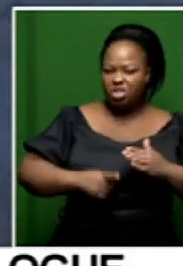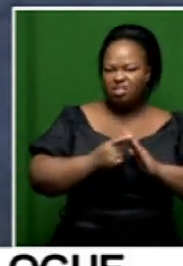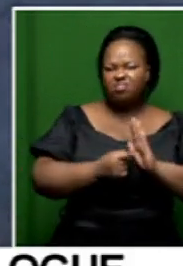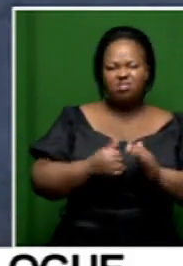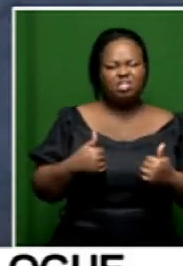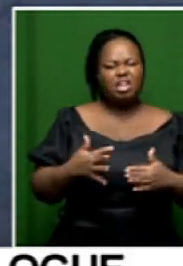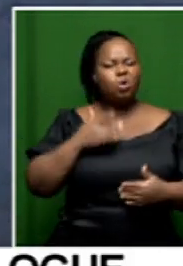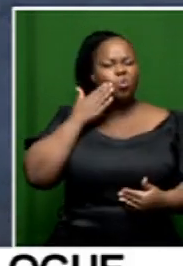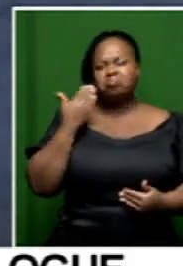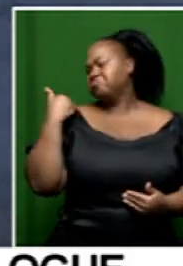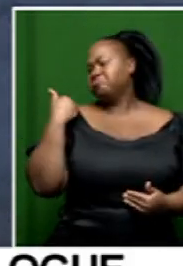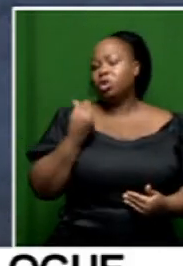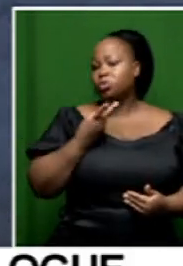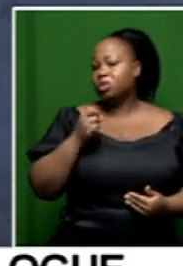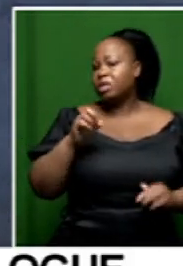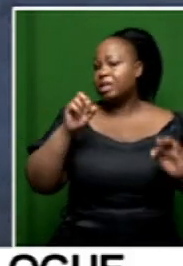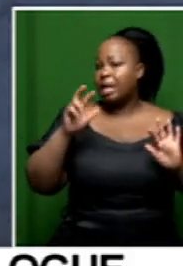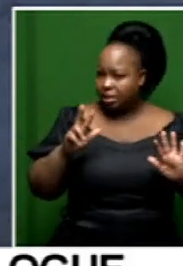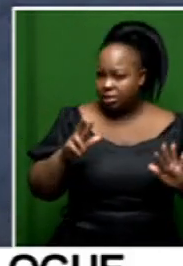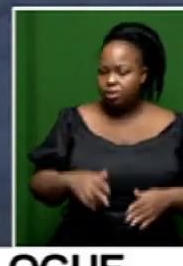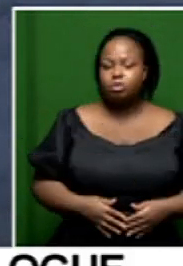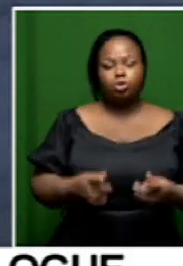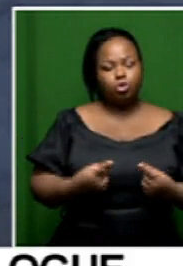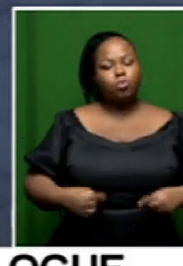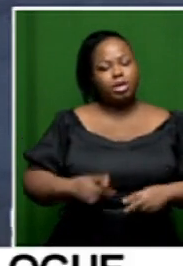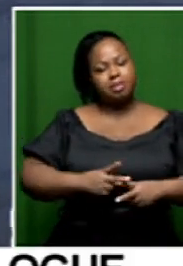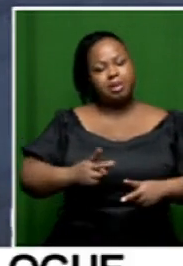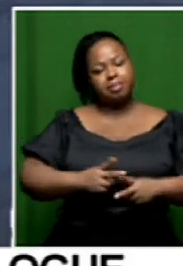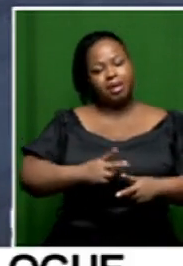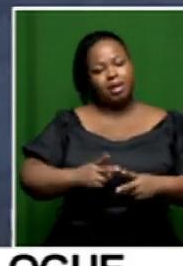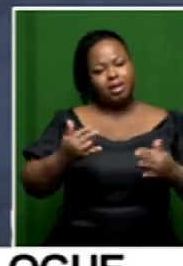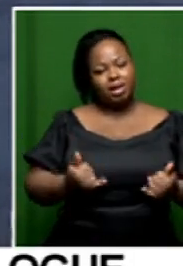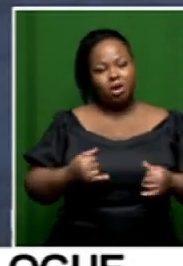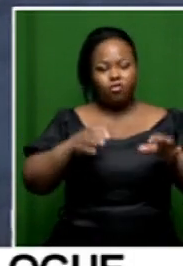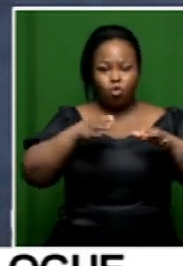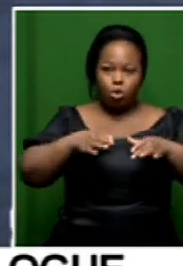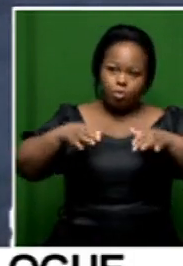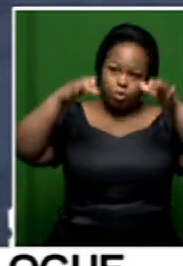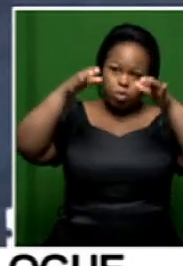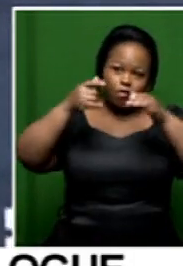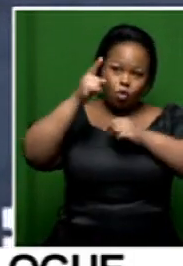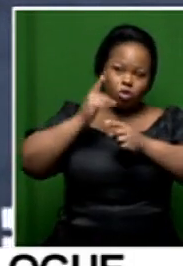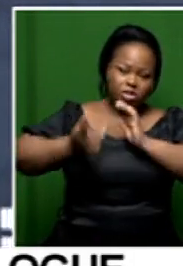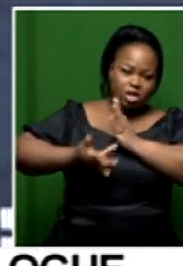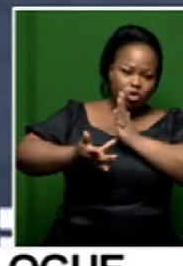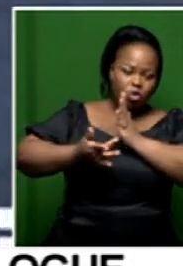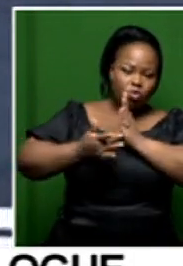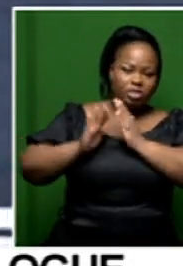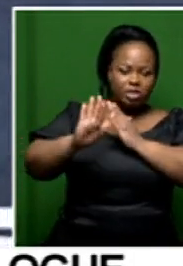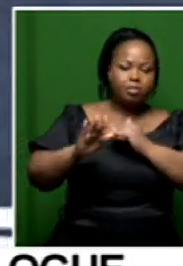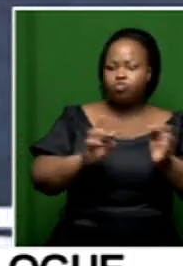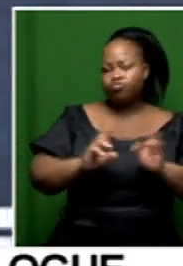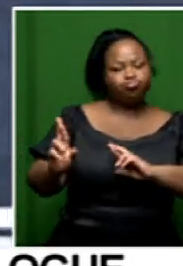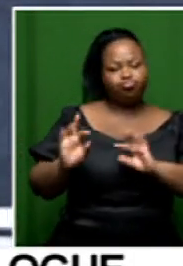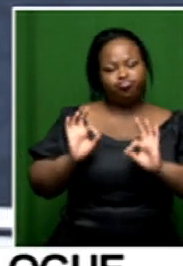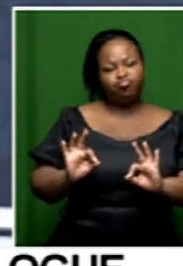as early as 2008. We have prepared the core infrastructure, which is the towers, technology preparation. We're fully